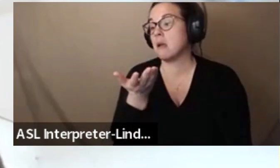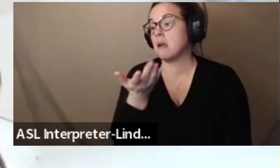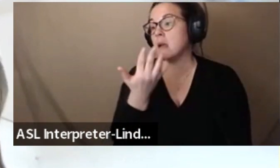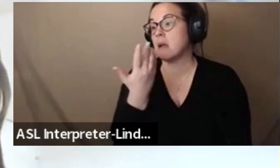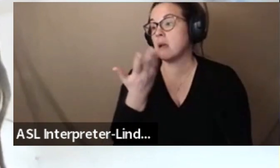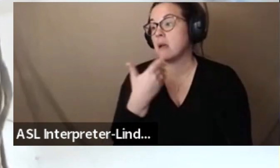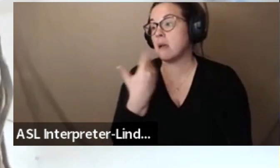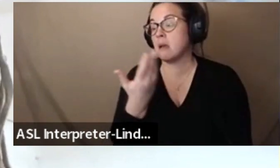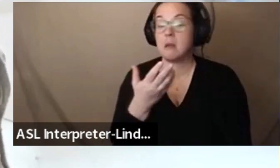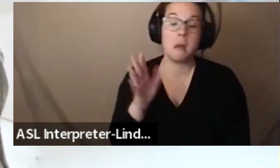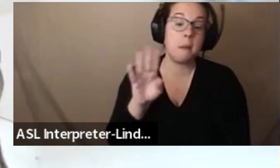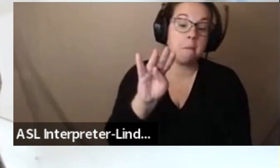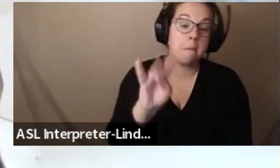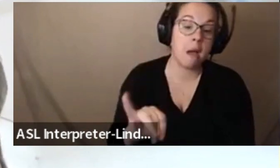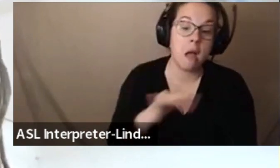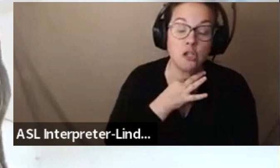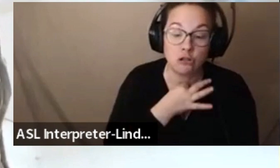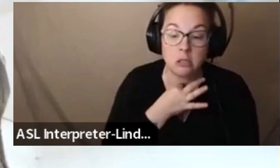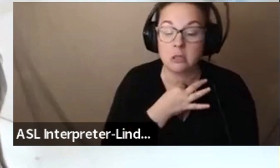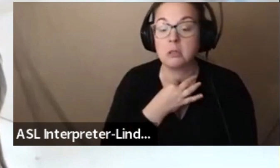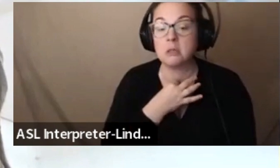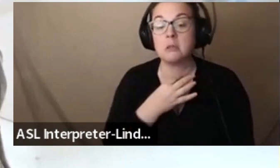bi or